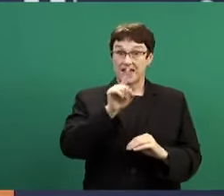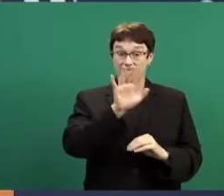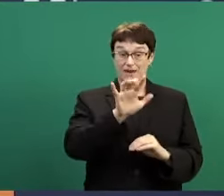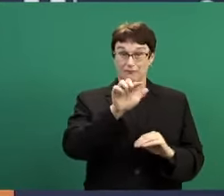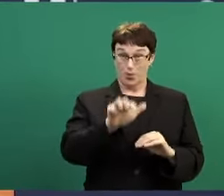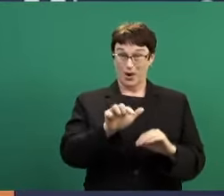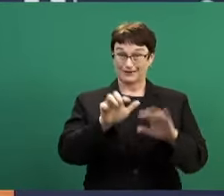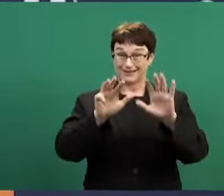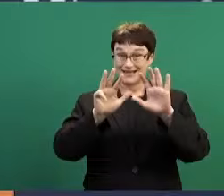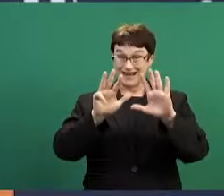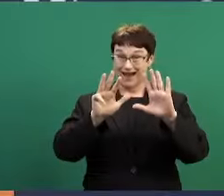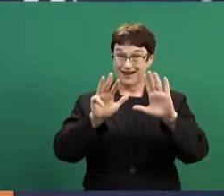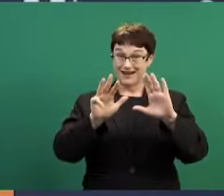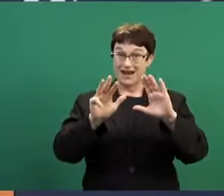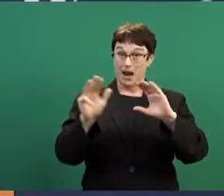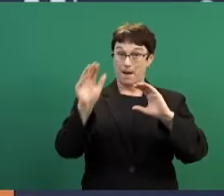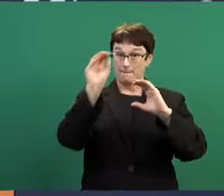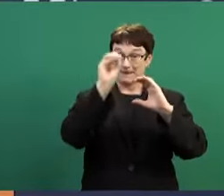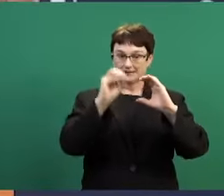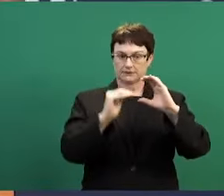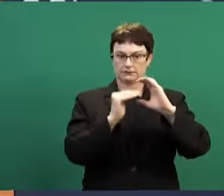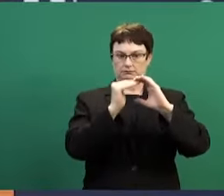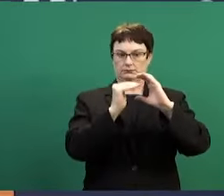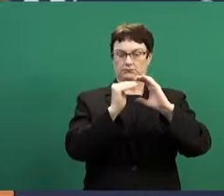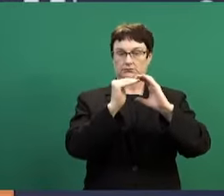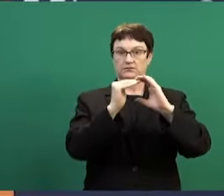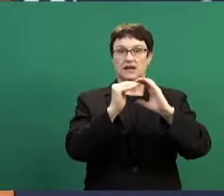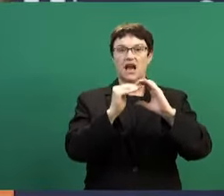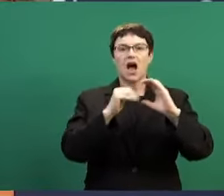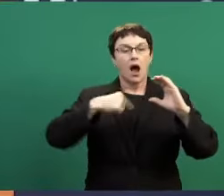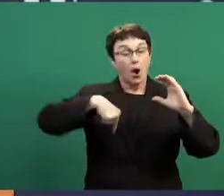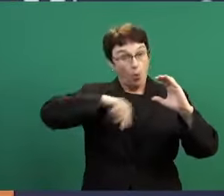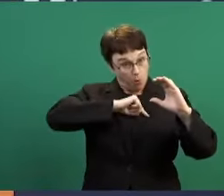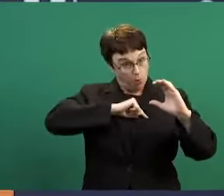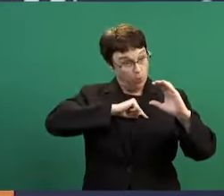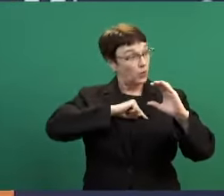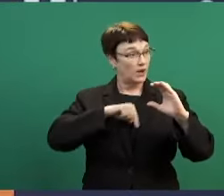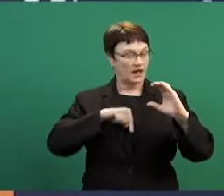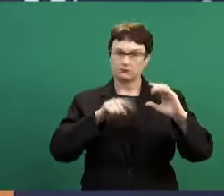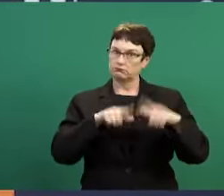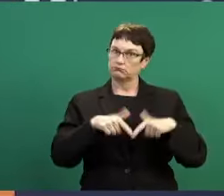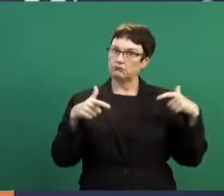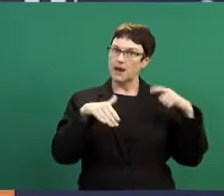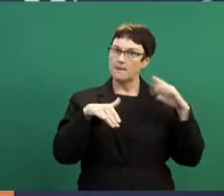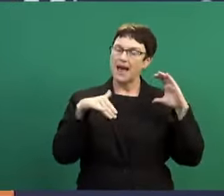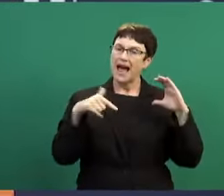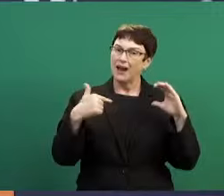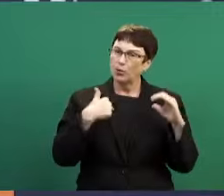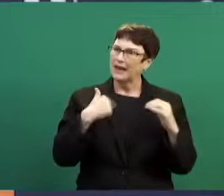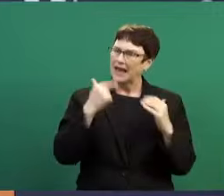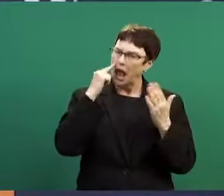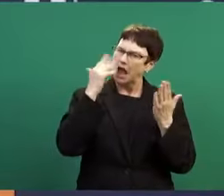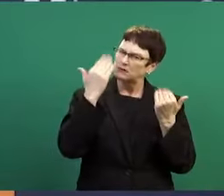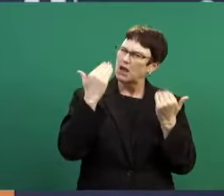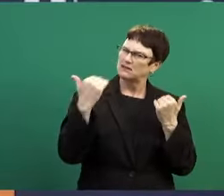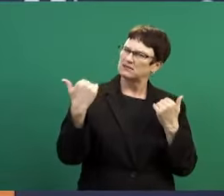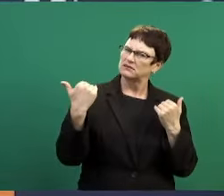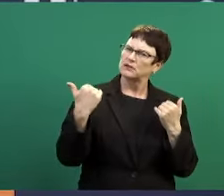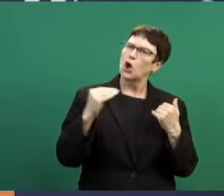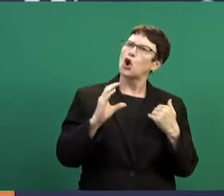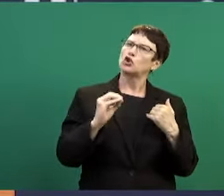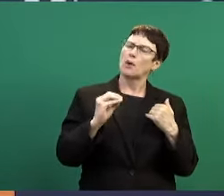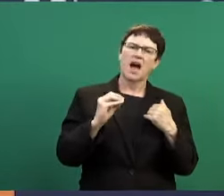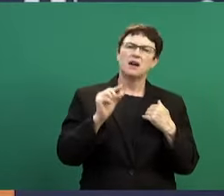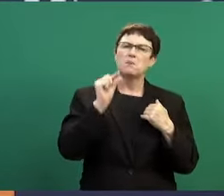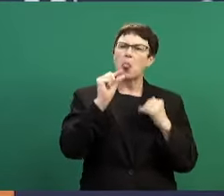0.3% above what the Reserve Bank was expecting for that particular for the month of October.